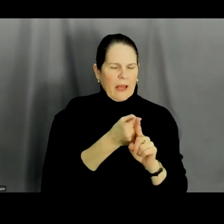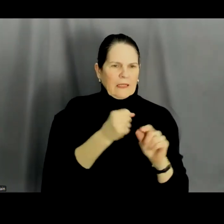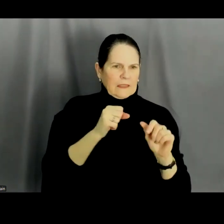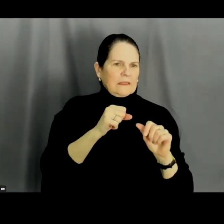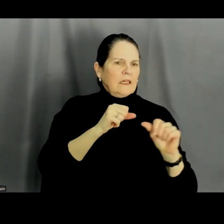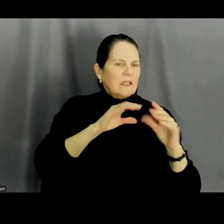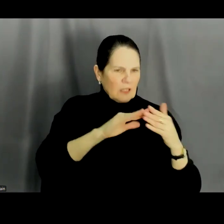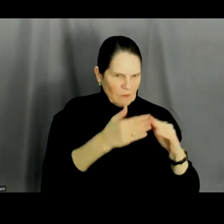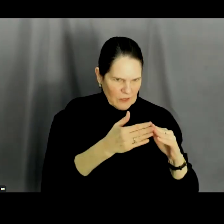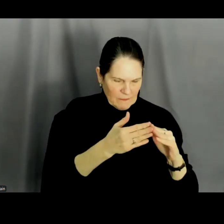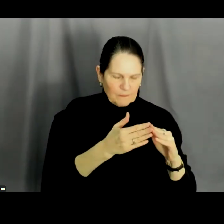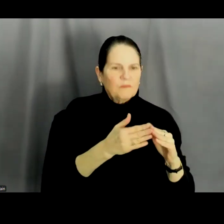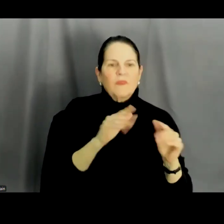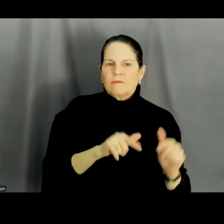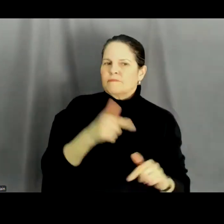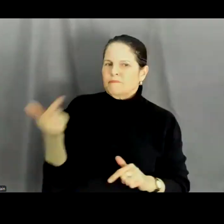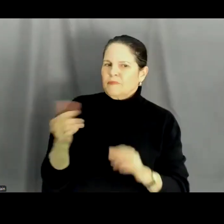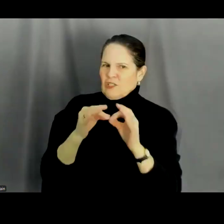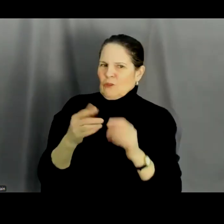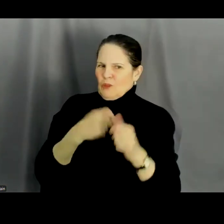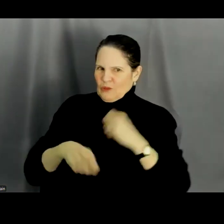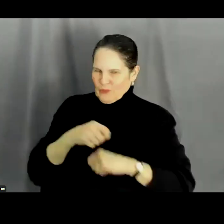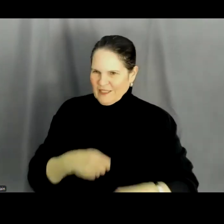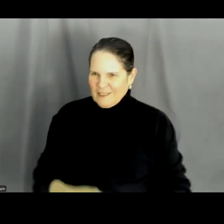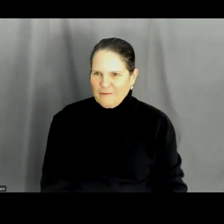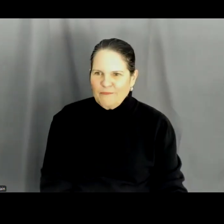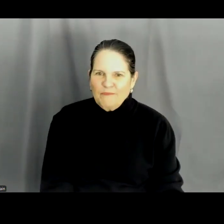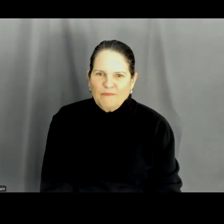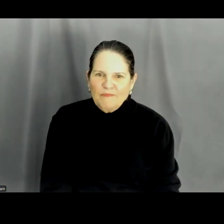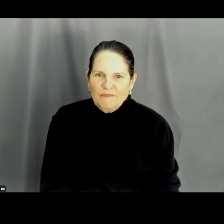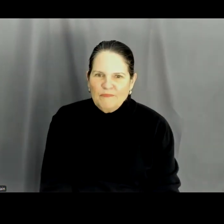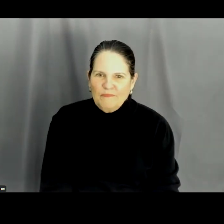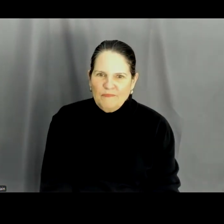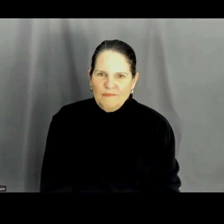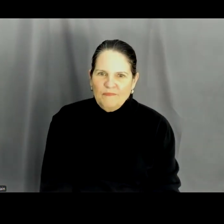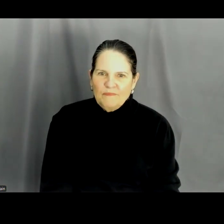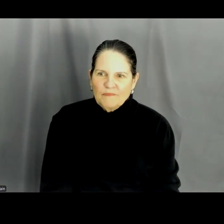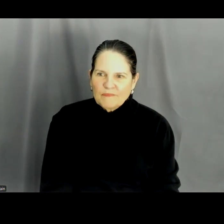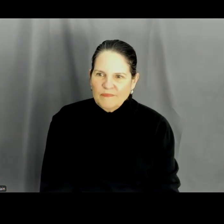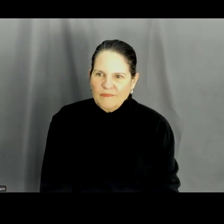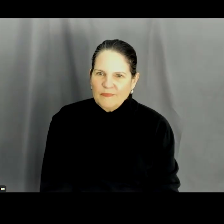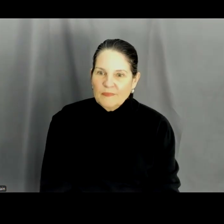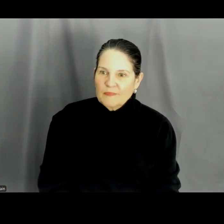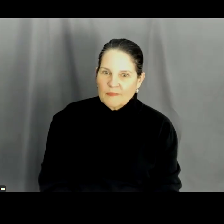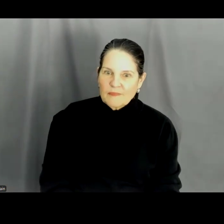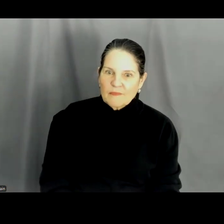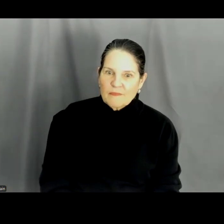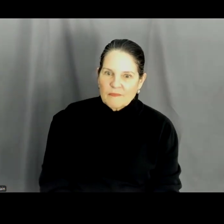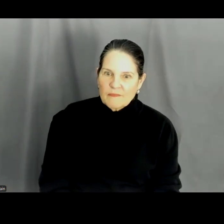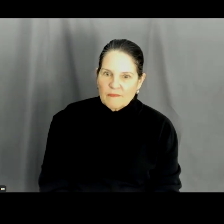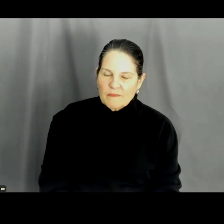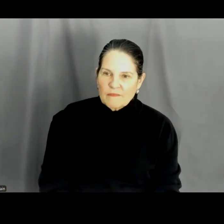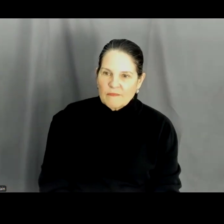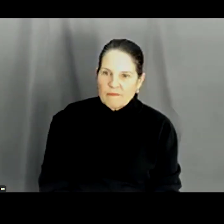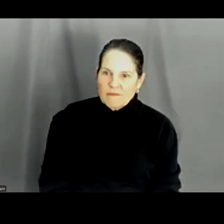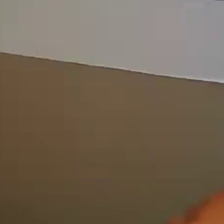the survey. We do a lot of work in particular right now on public health infrastructure, on transportation